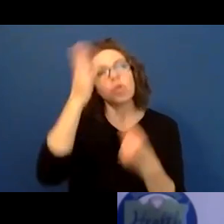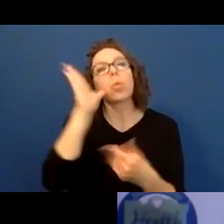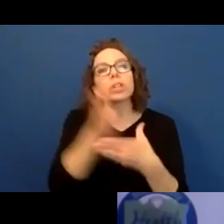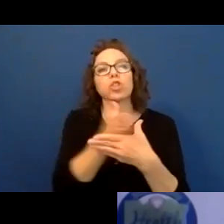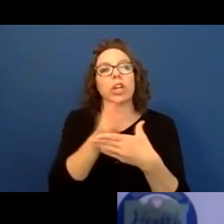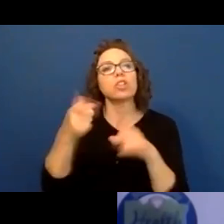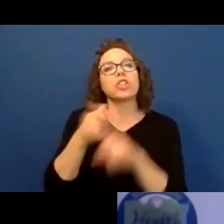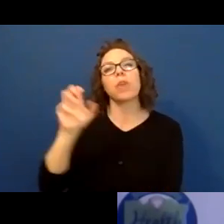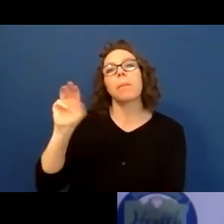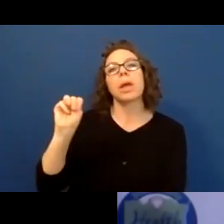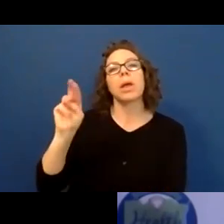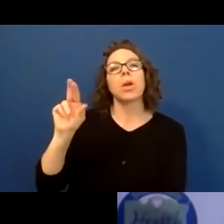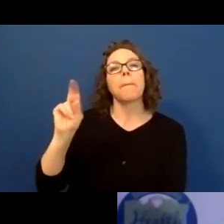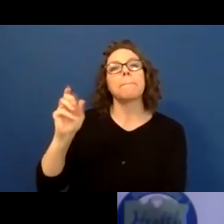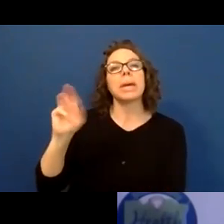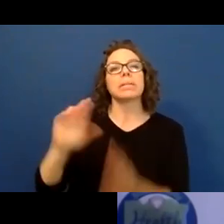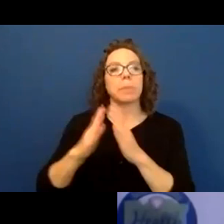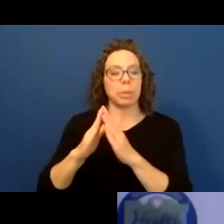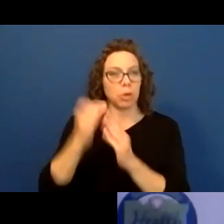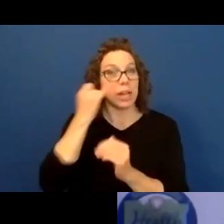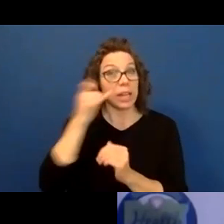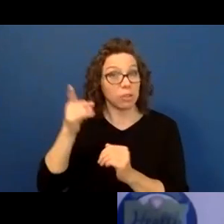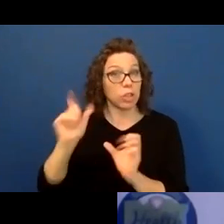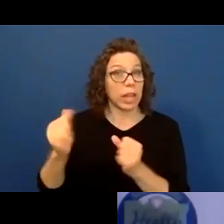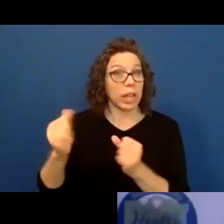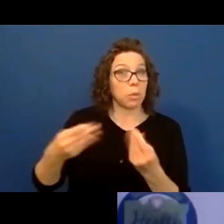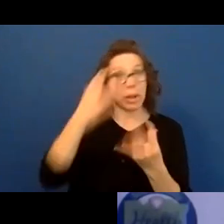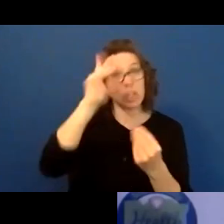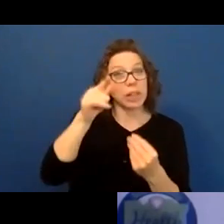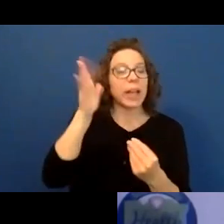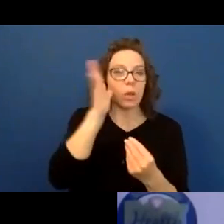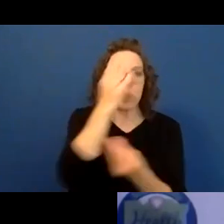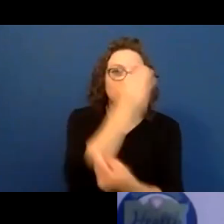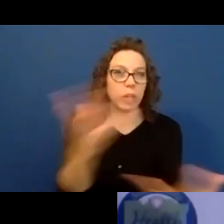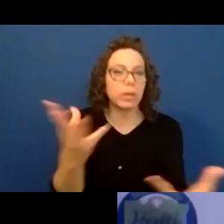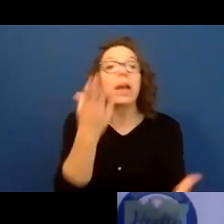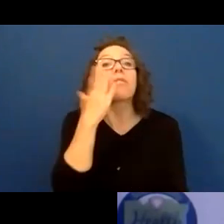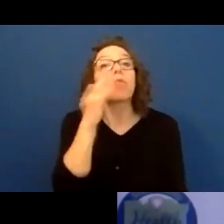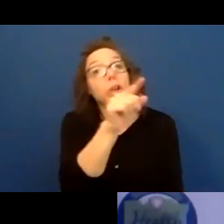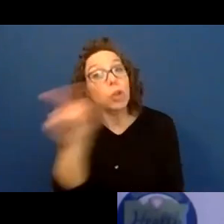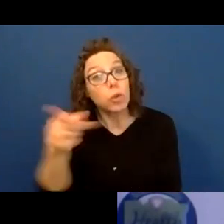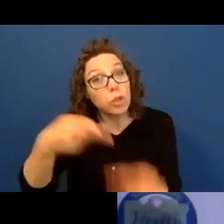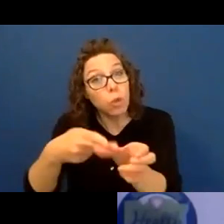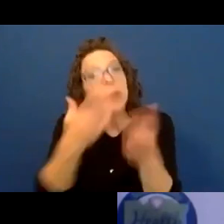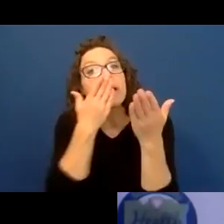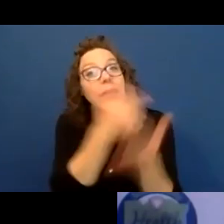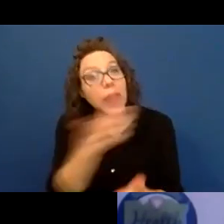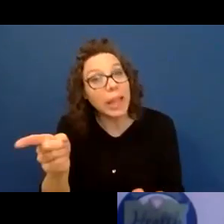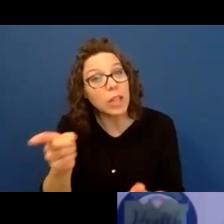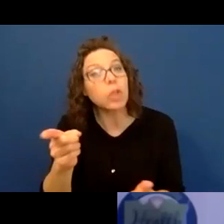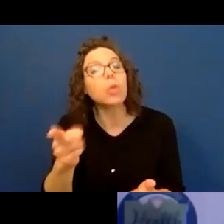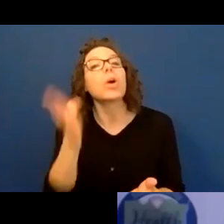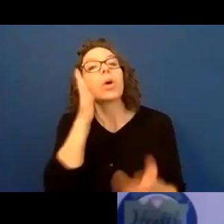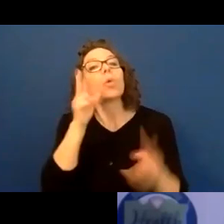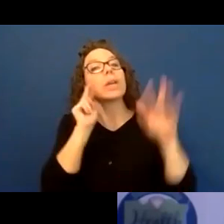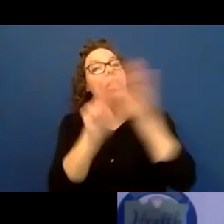that. Thank you again to the additional participants who joined us today in providing information. And we look forward to talking with everyone again next week. We